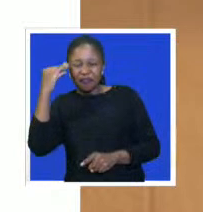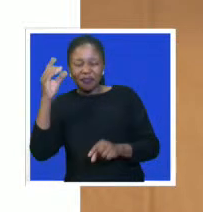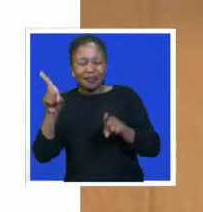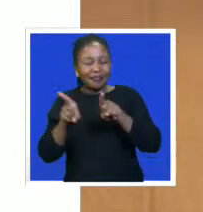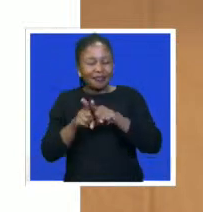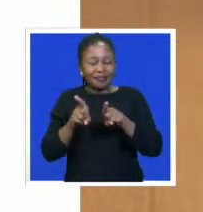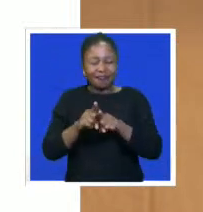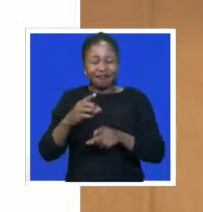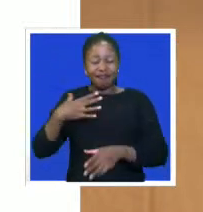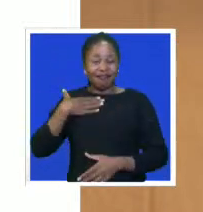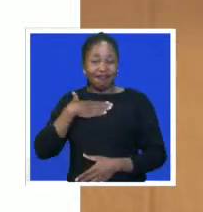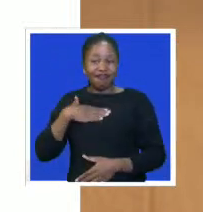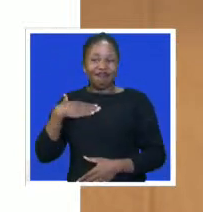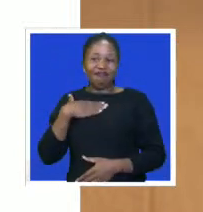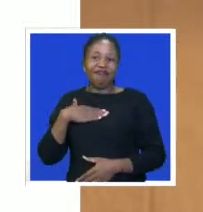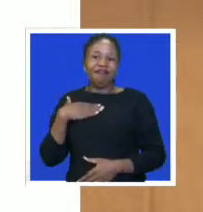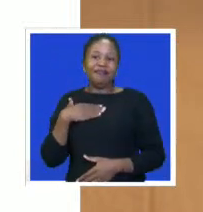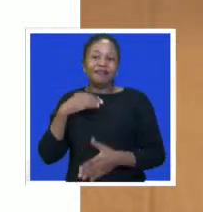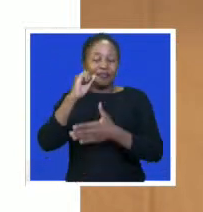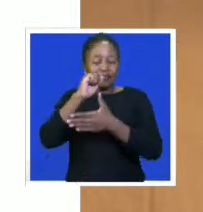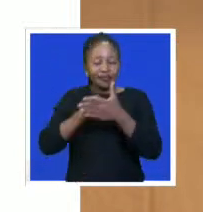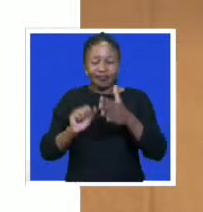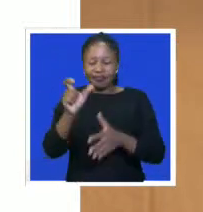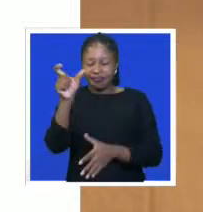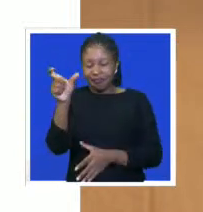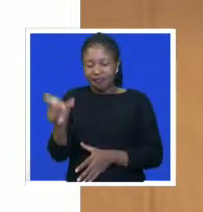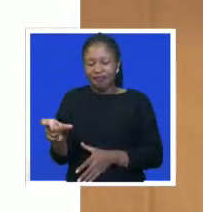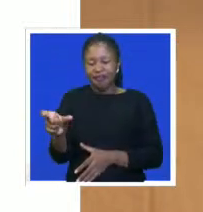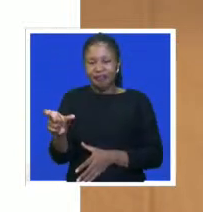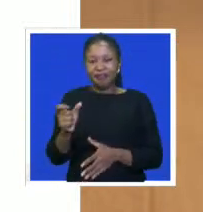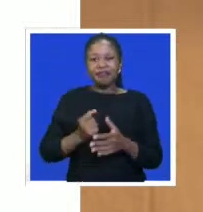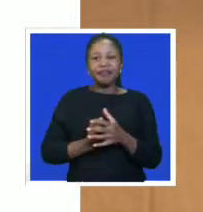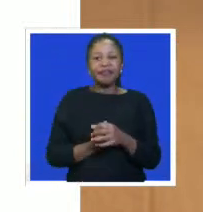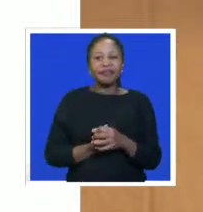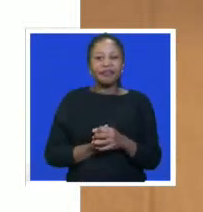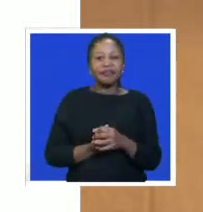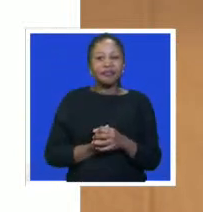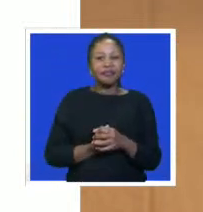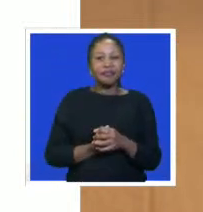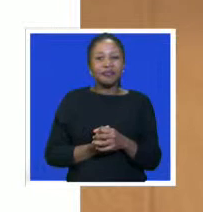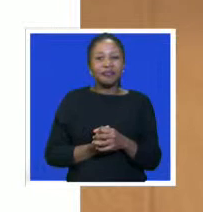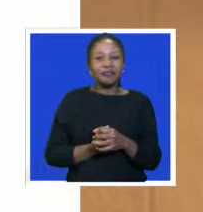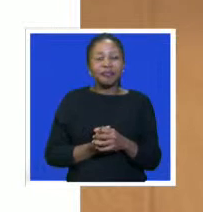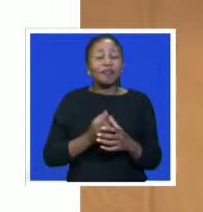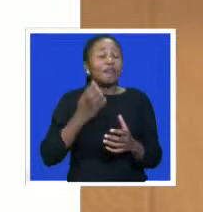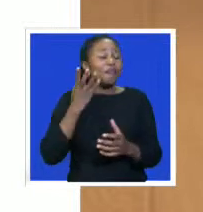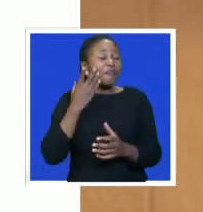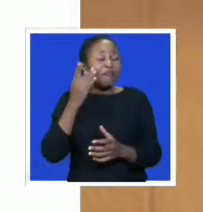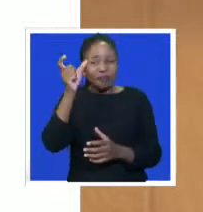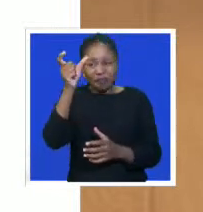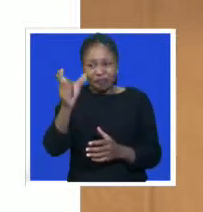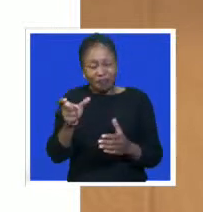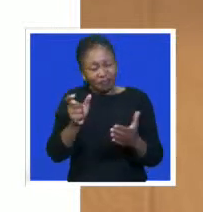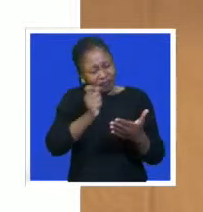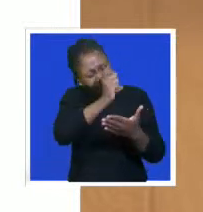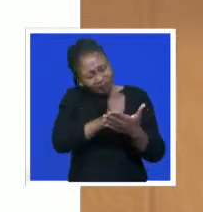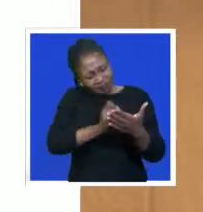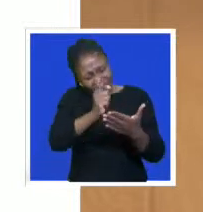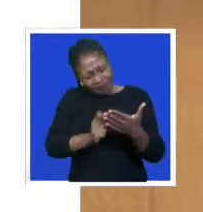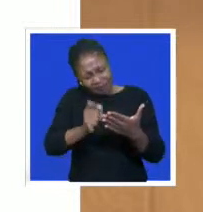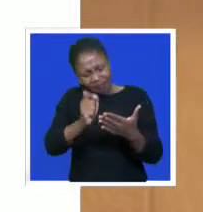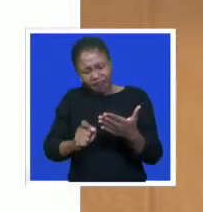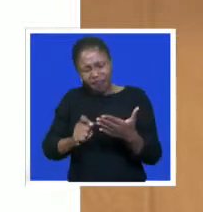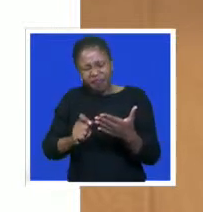Let me pause, my dear learner. I'm trying to say, when a writer gives us a narrative text, the writer is going to give us